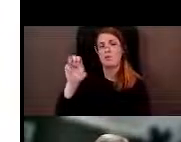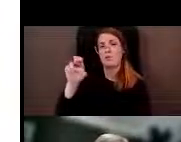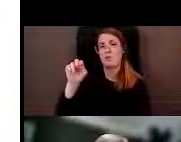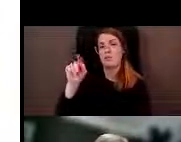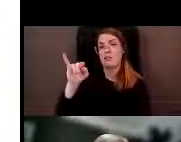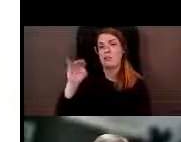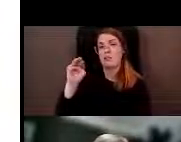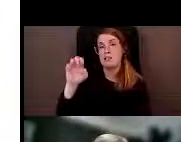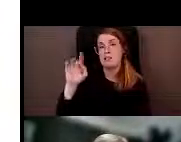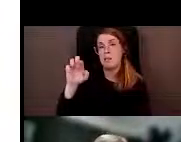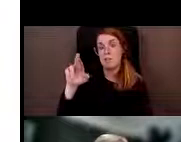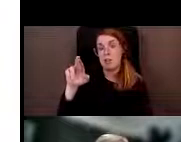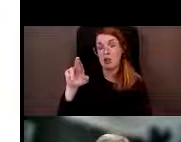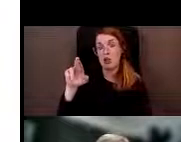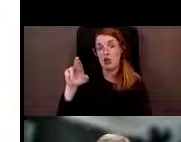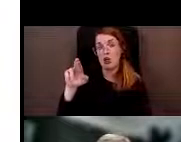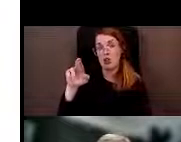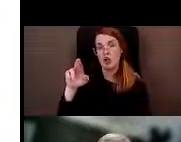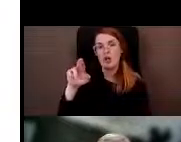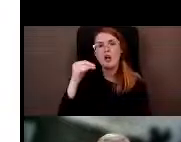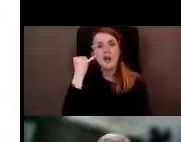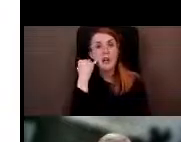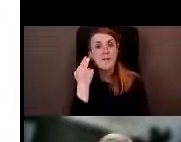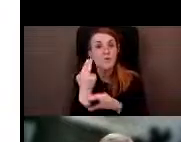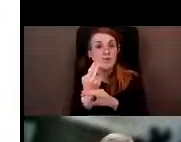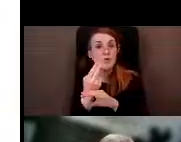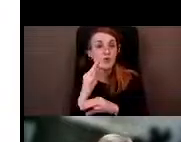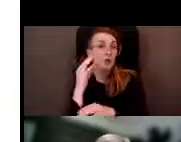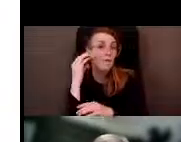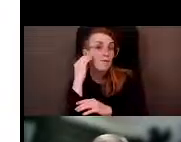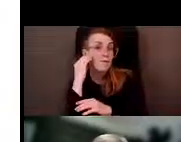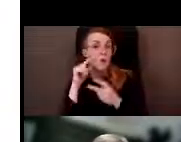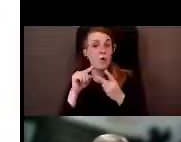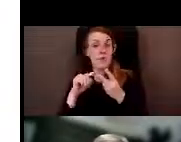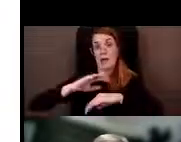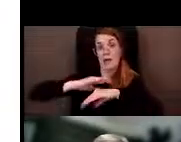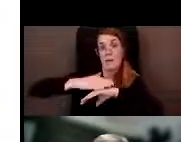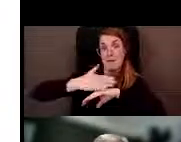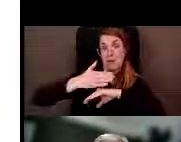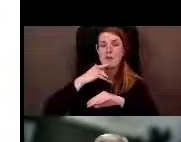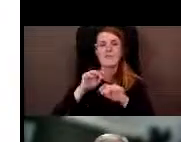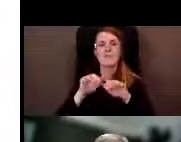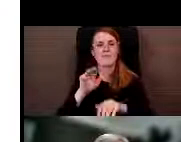you're using your smartphone or your computer, if you would please visit